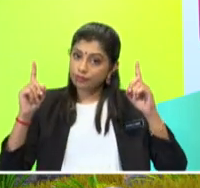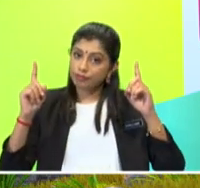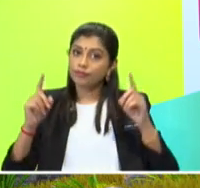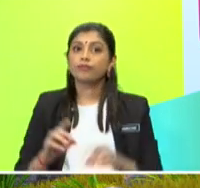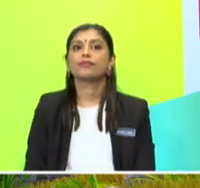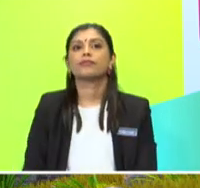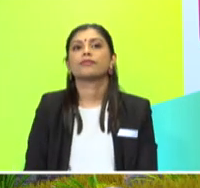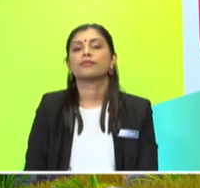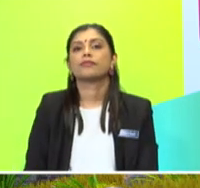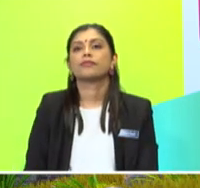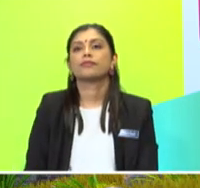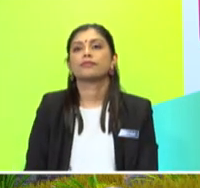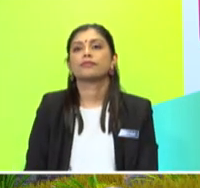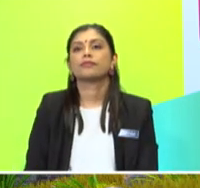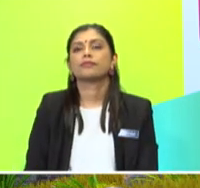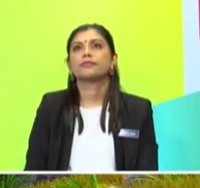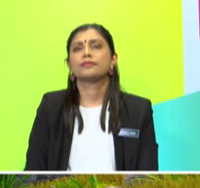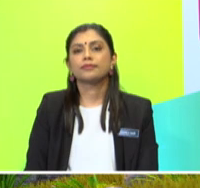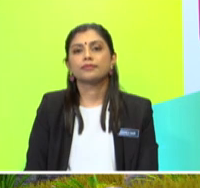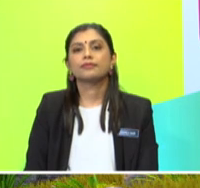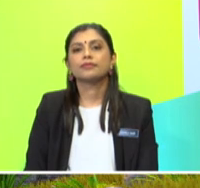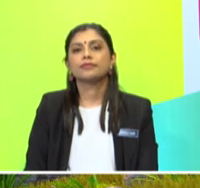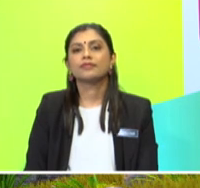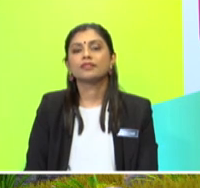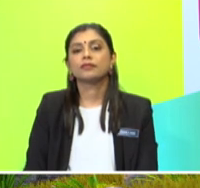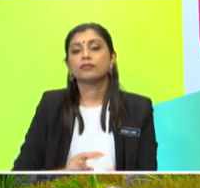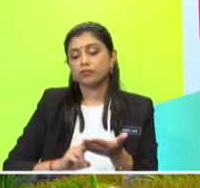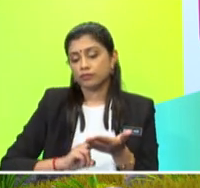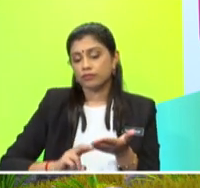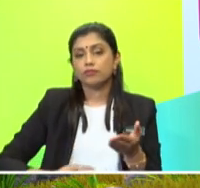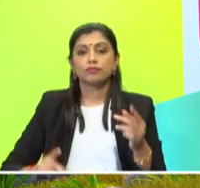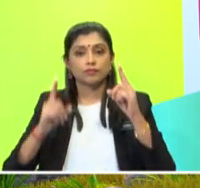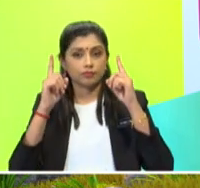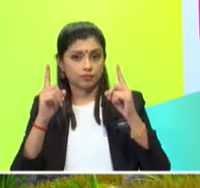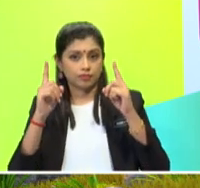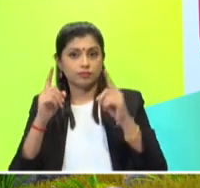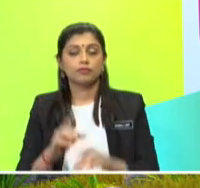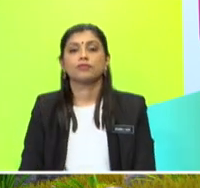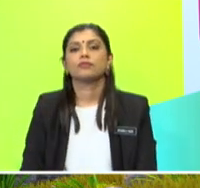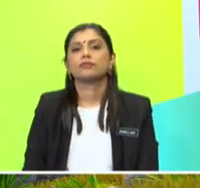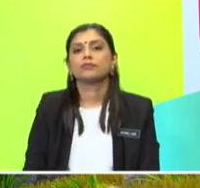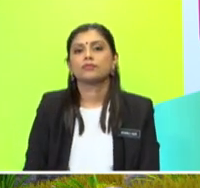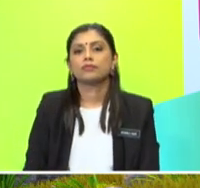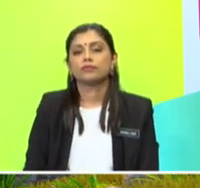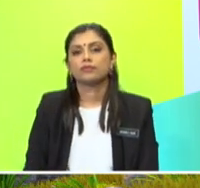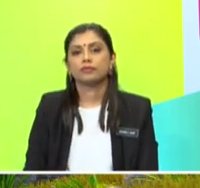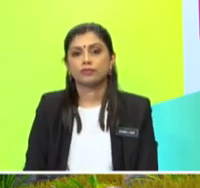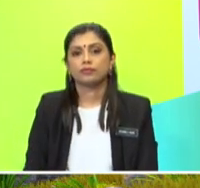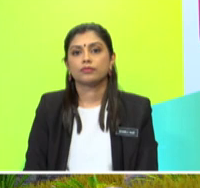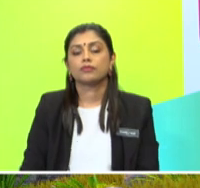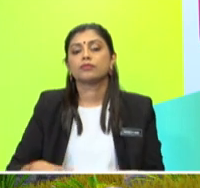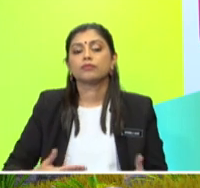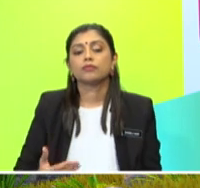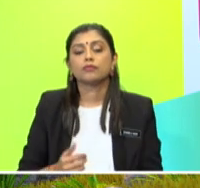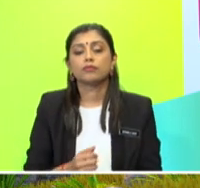England. Okay. Mm-hmm. Our teacher has asked the class to write about the things people do to help protect the earth around the world.